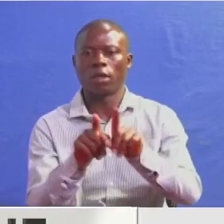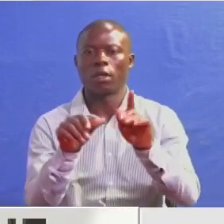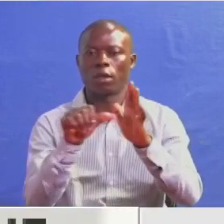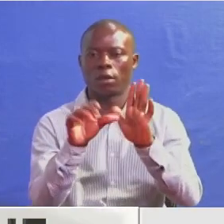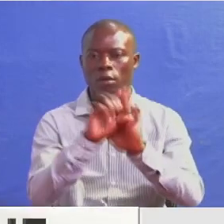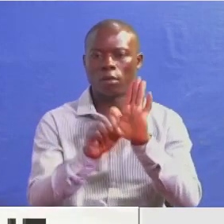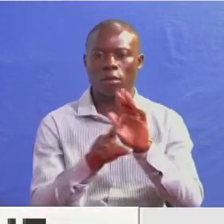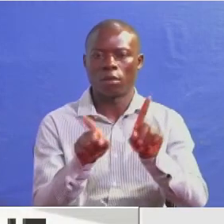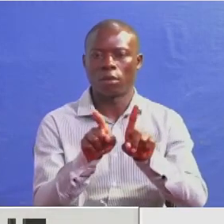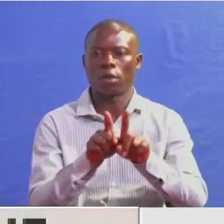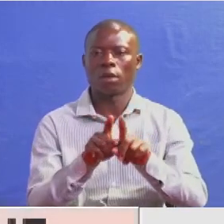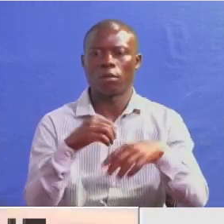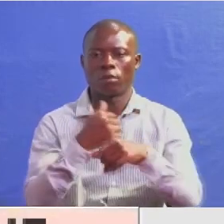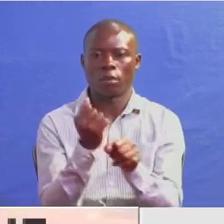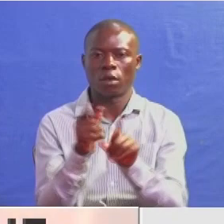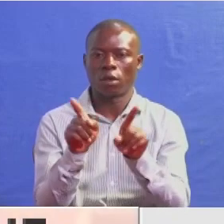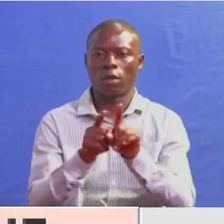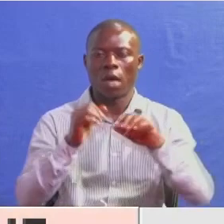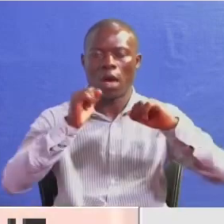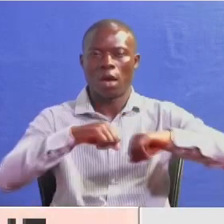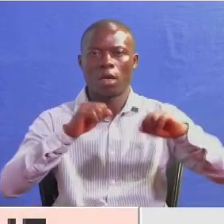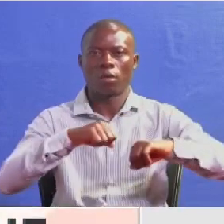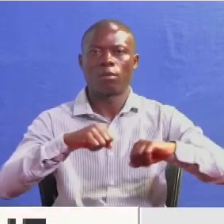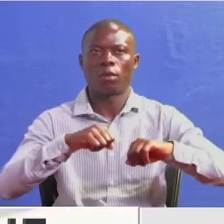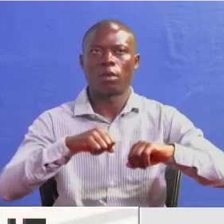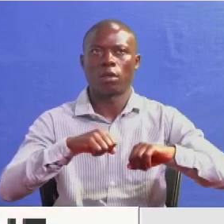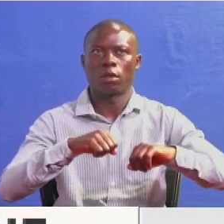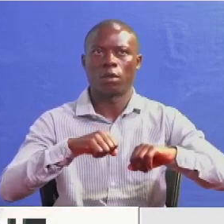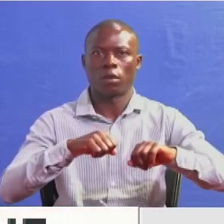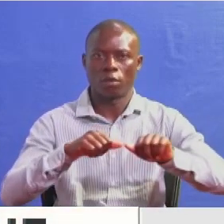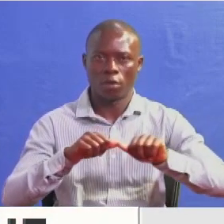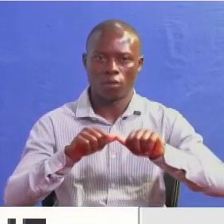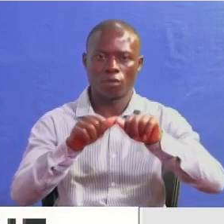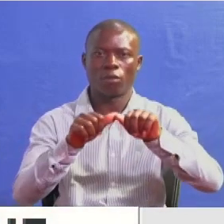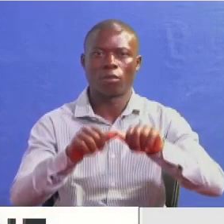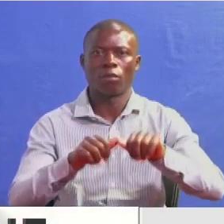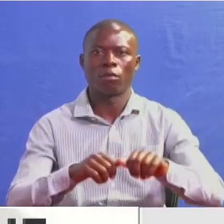to ensure that an amicable agreement is reached.